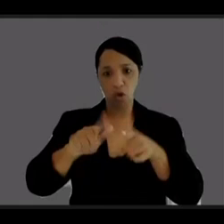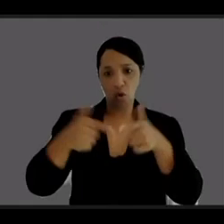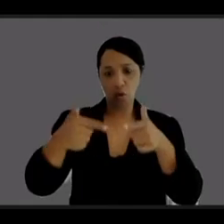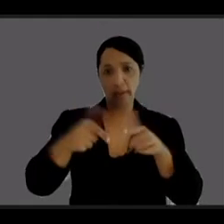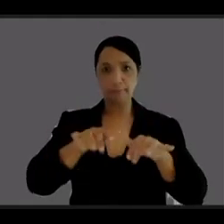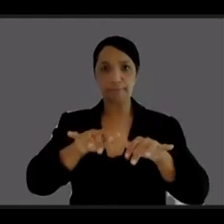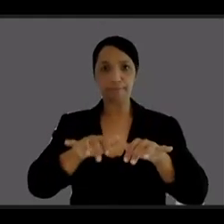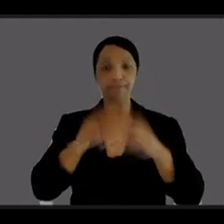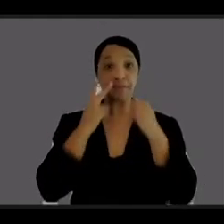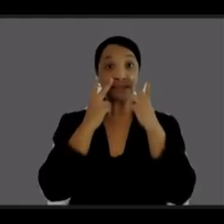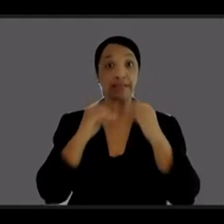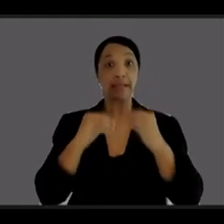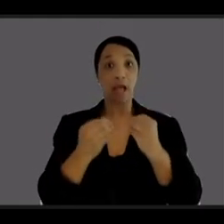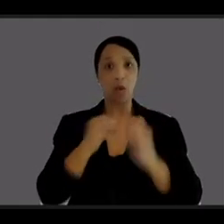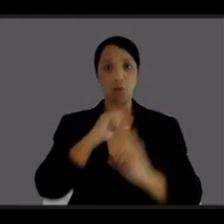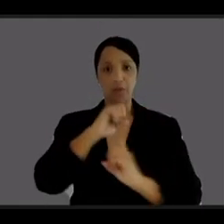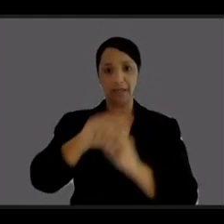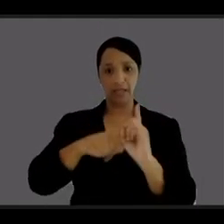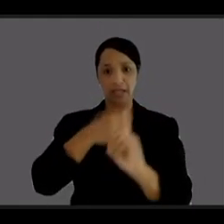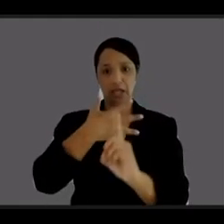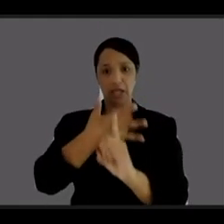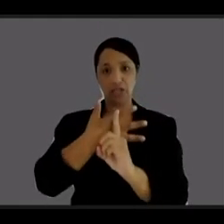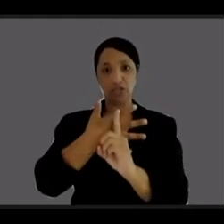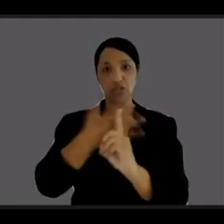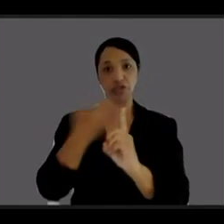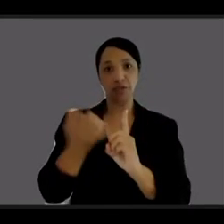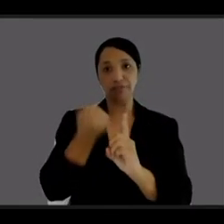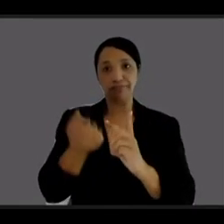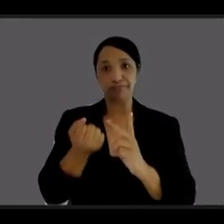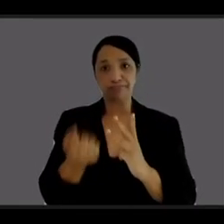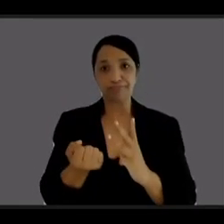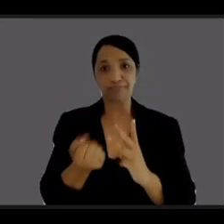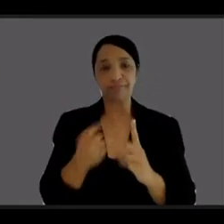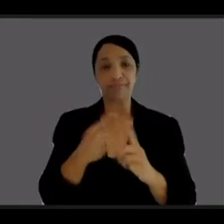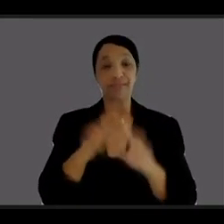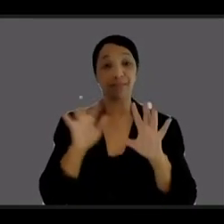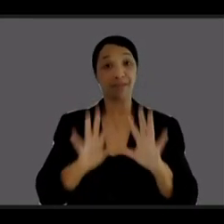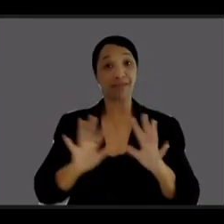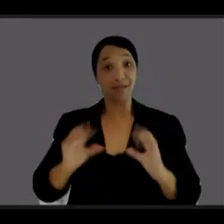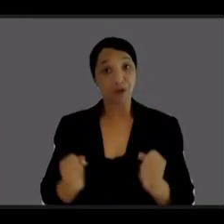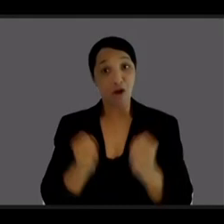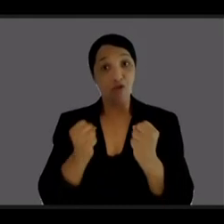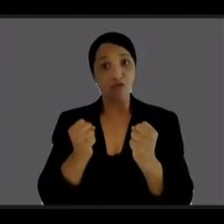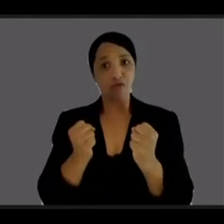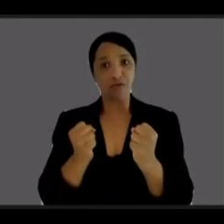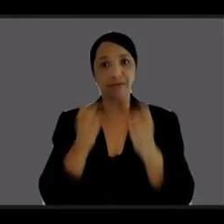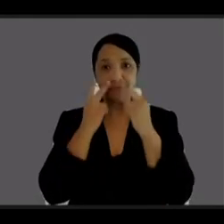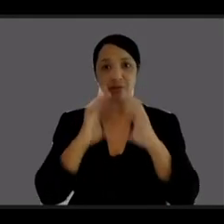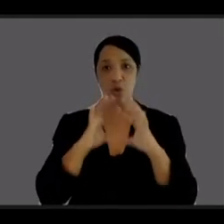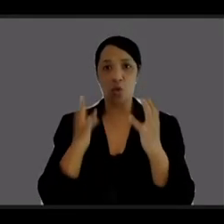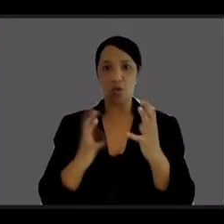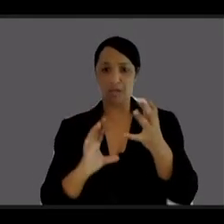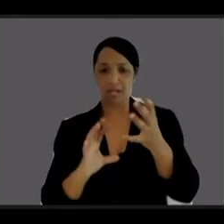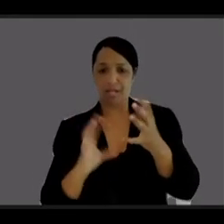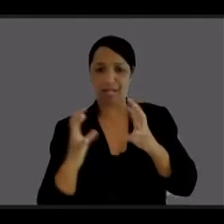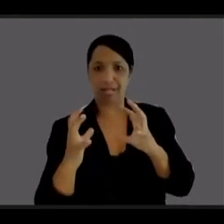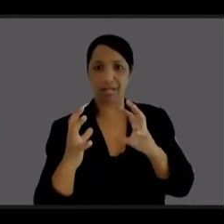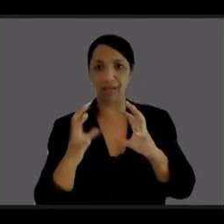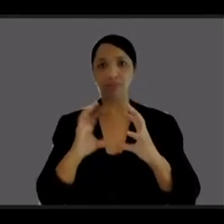Sustainable Development Goals, take climate action, and build a better world. I see three areas for